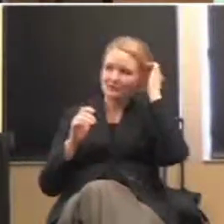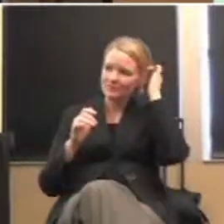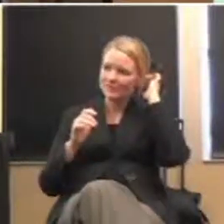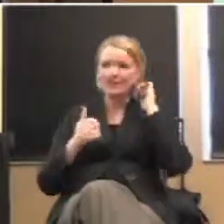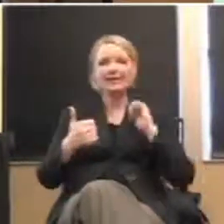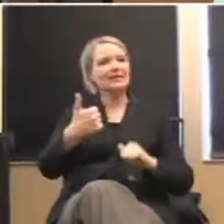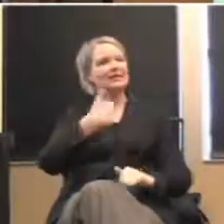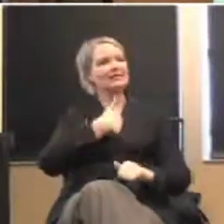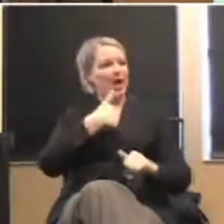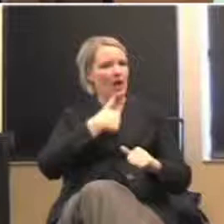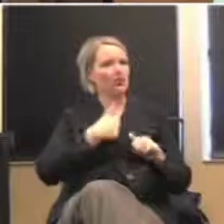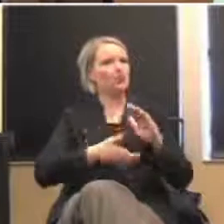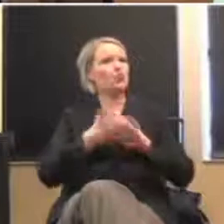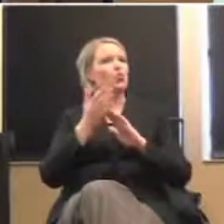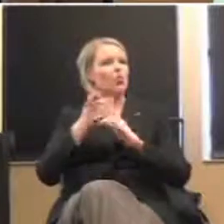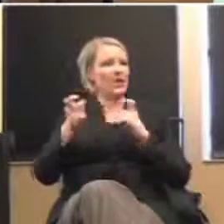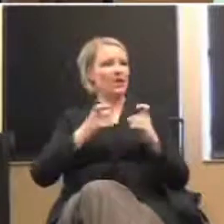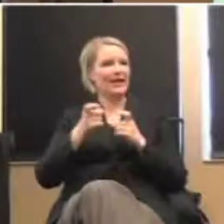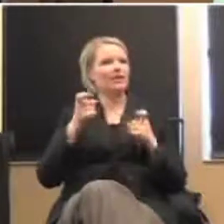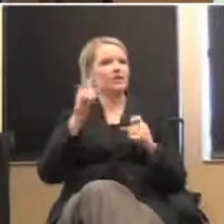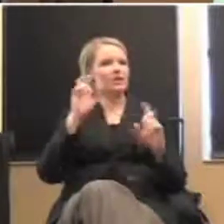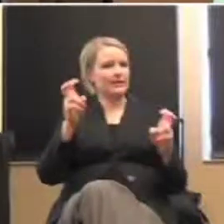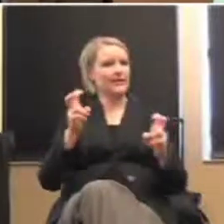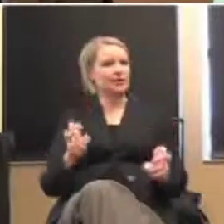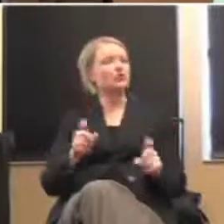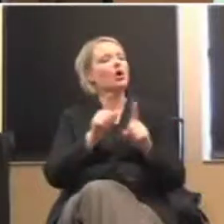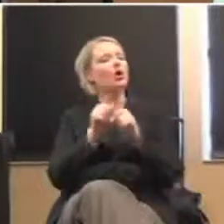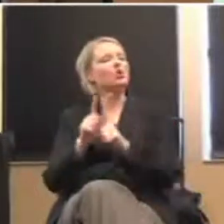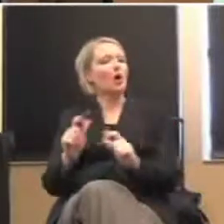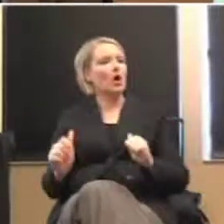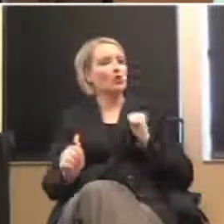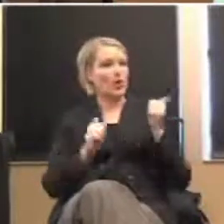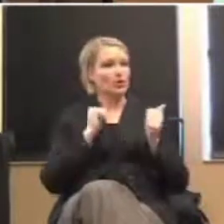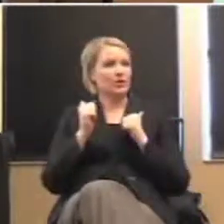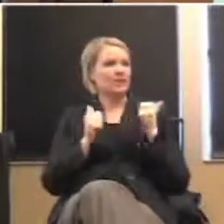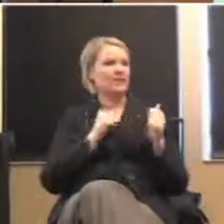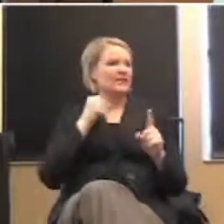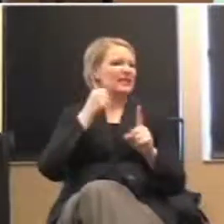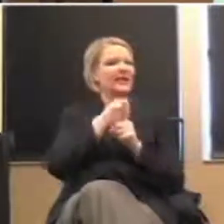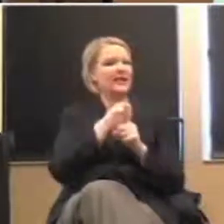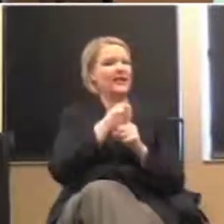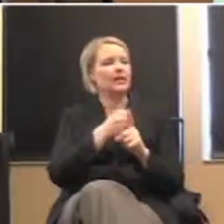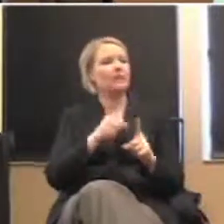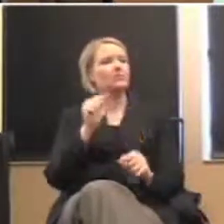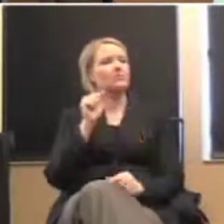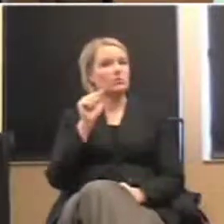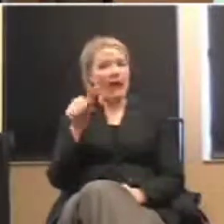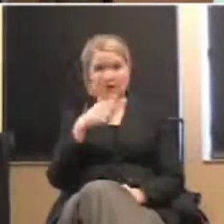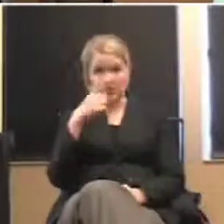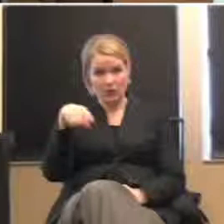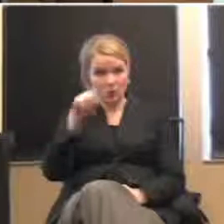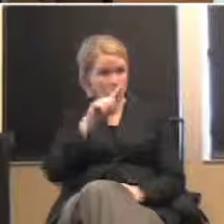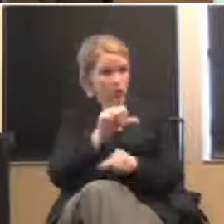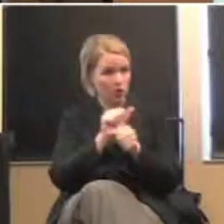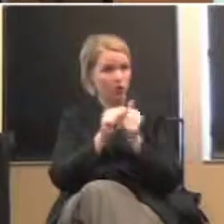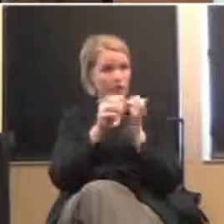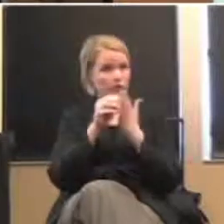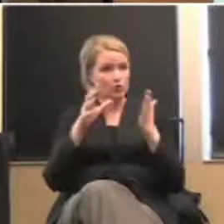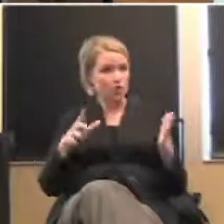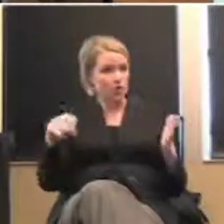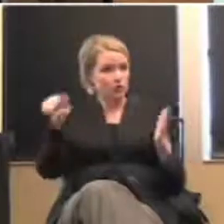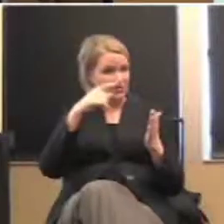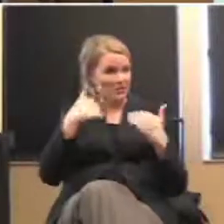Self-regulation issues, absolutely. How about aggression, hitting? Are any of you working with some students that have some